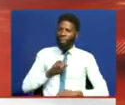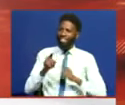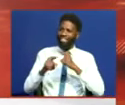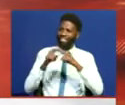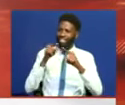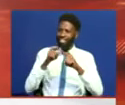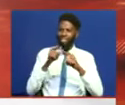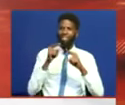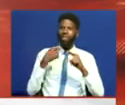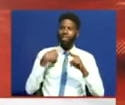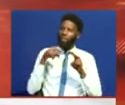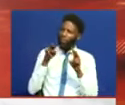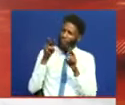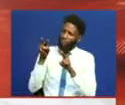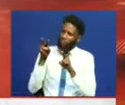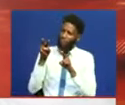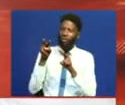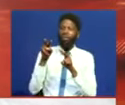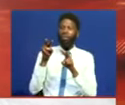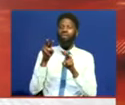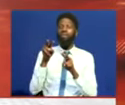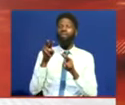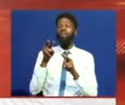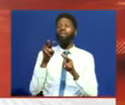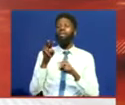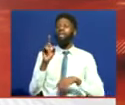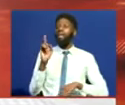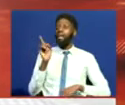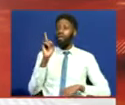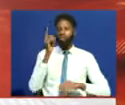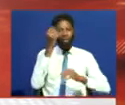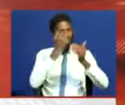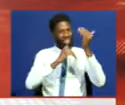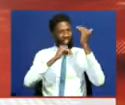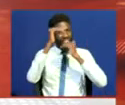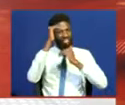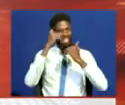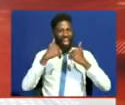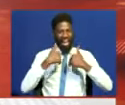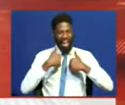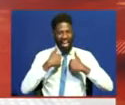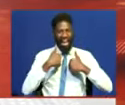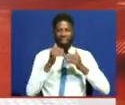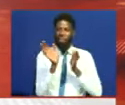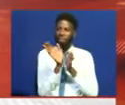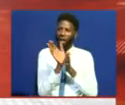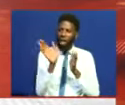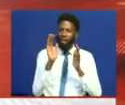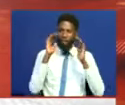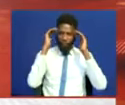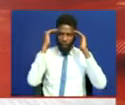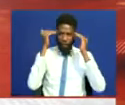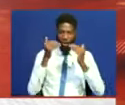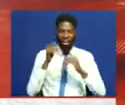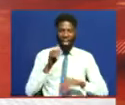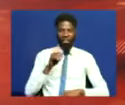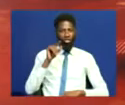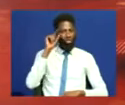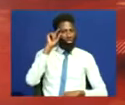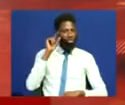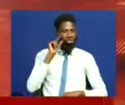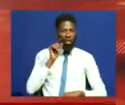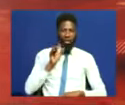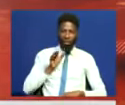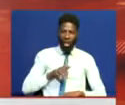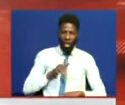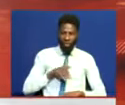of Nairobi. They have a full arm where they are dealing with matters gender and women. We have Kenyatta